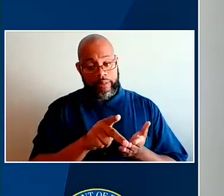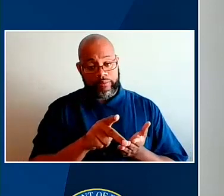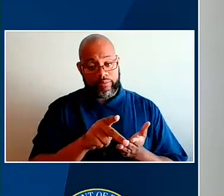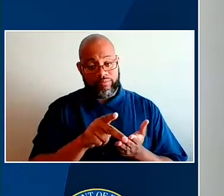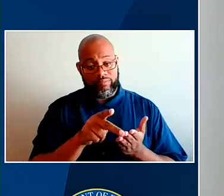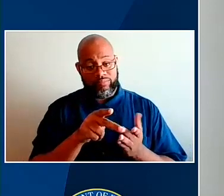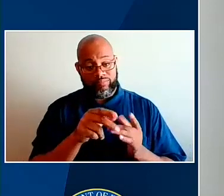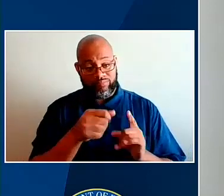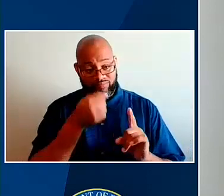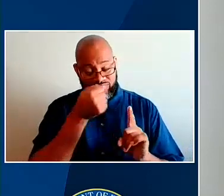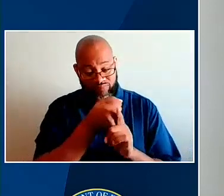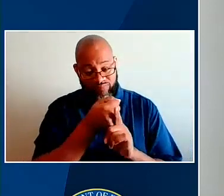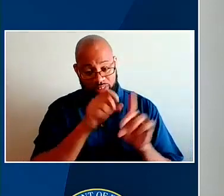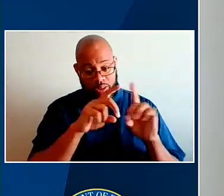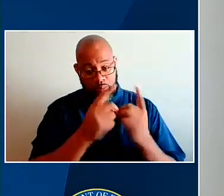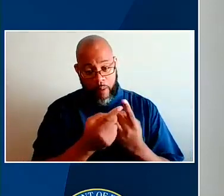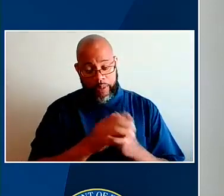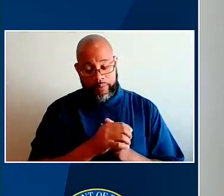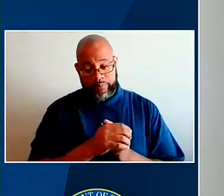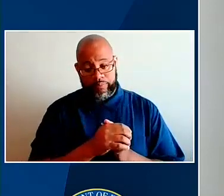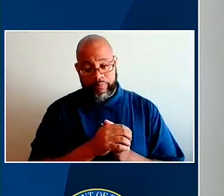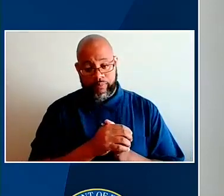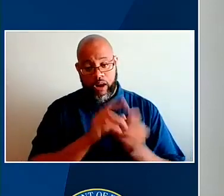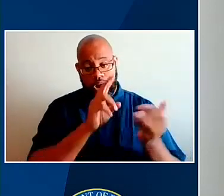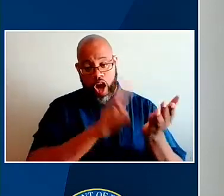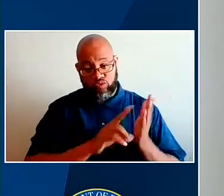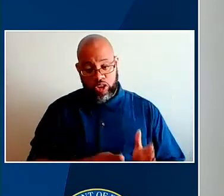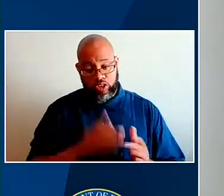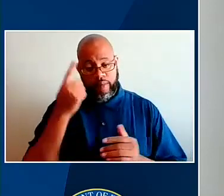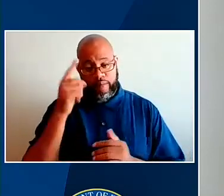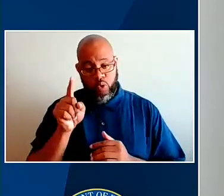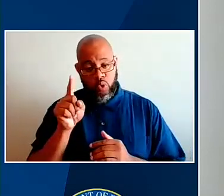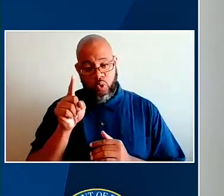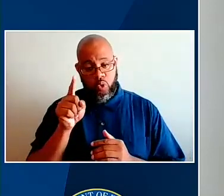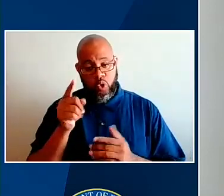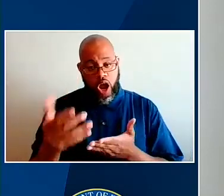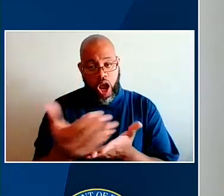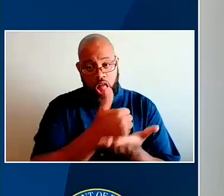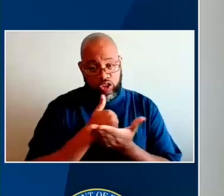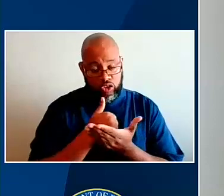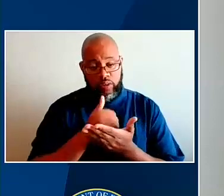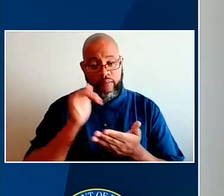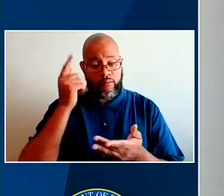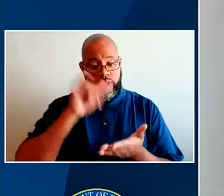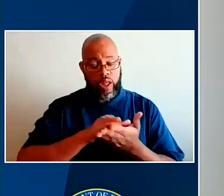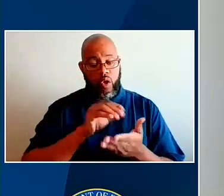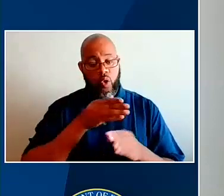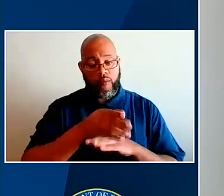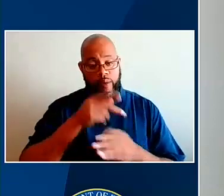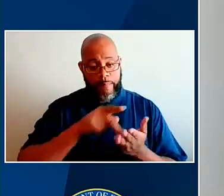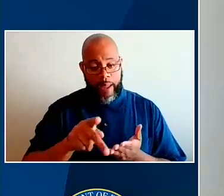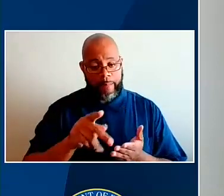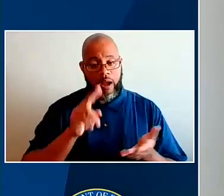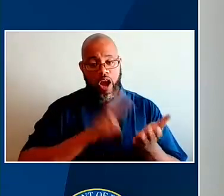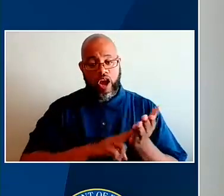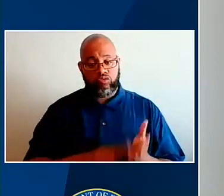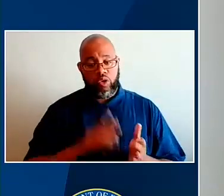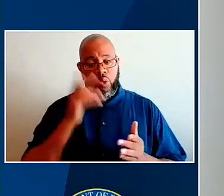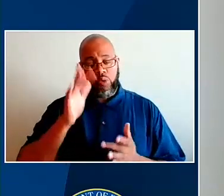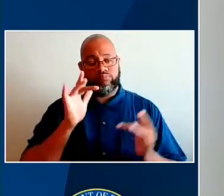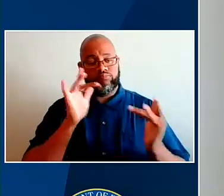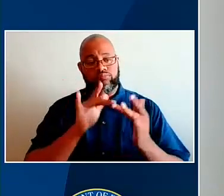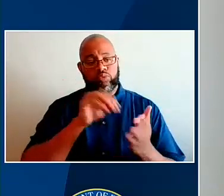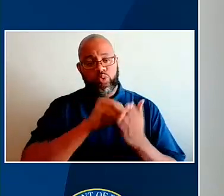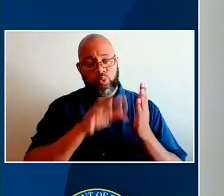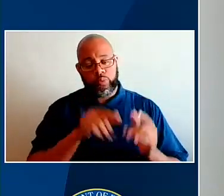reaches the department's contractor for collection on these overpayments, the contractor will reach out to the